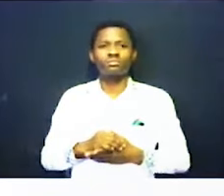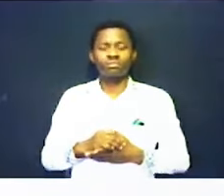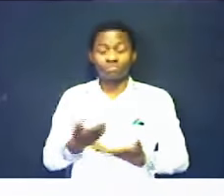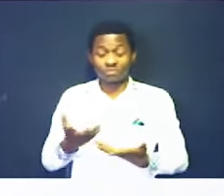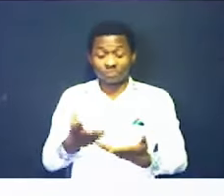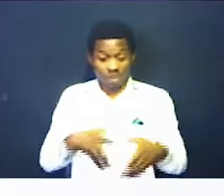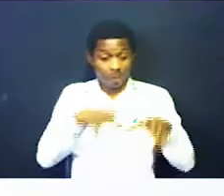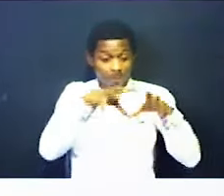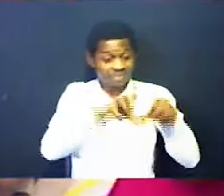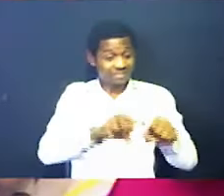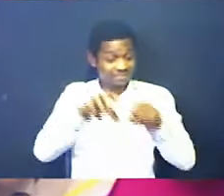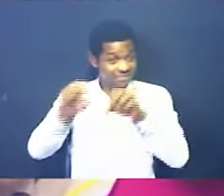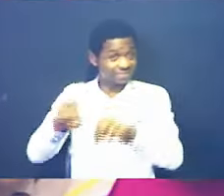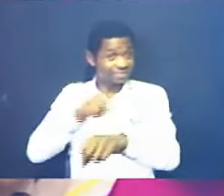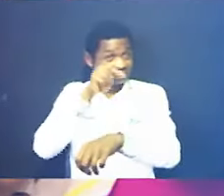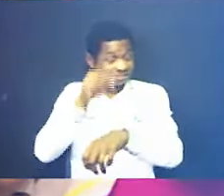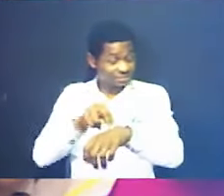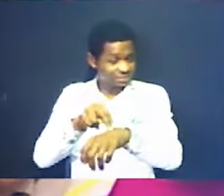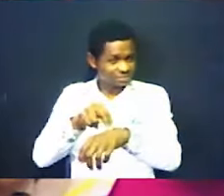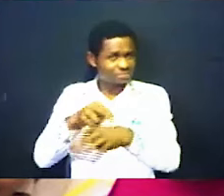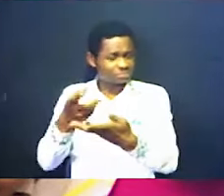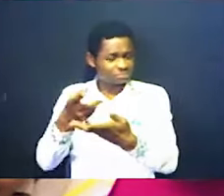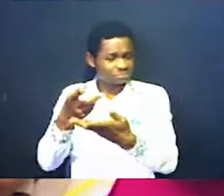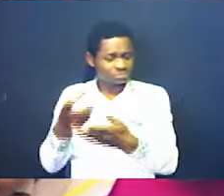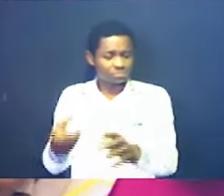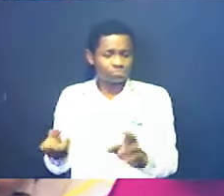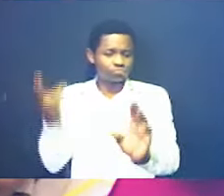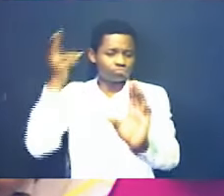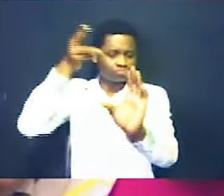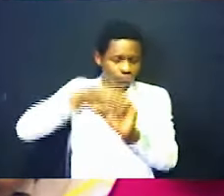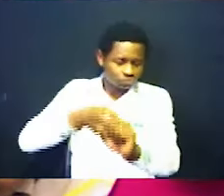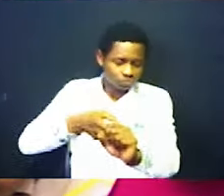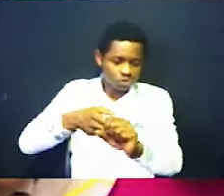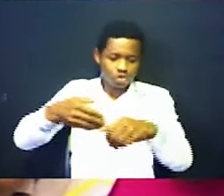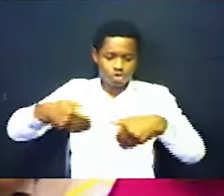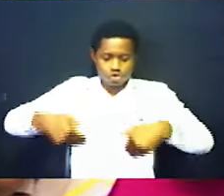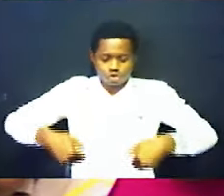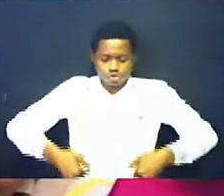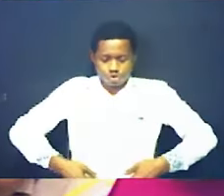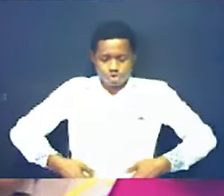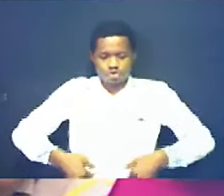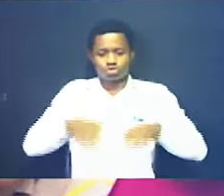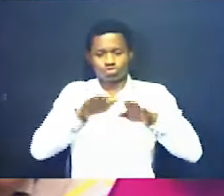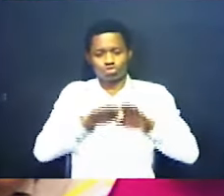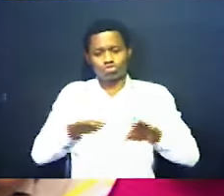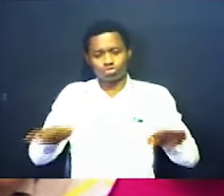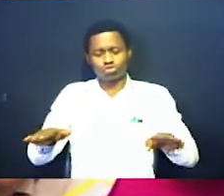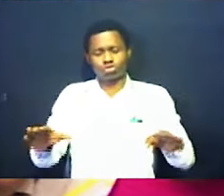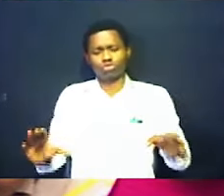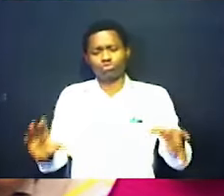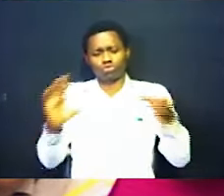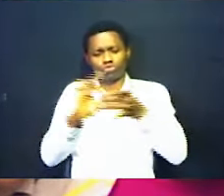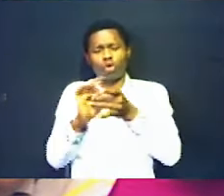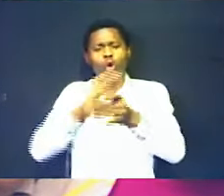the nation's agenda includes youth and children.